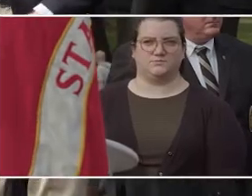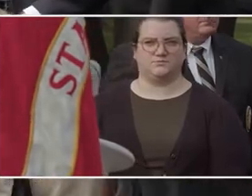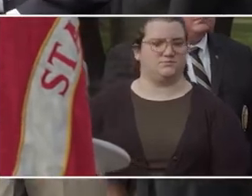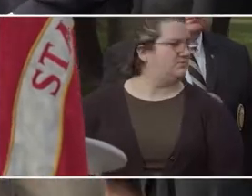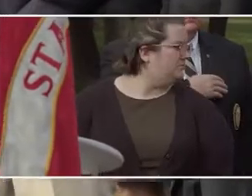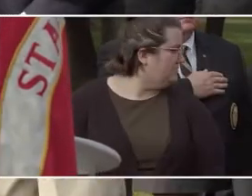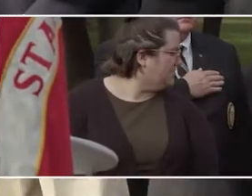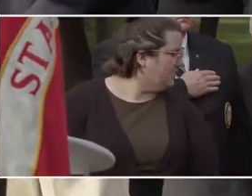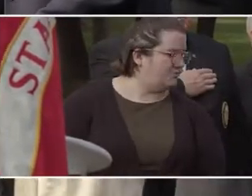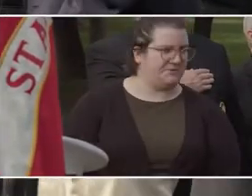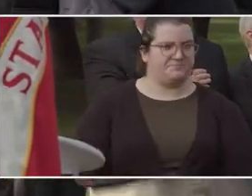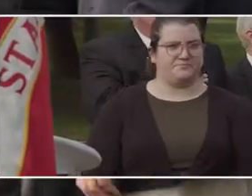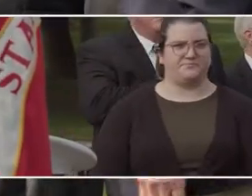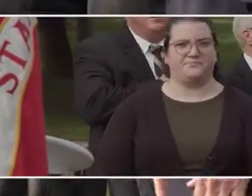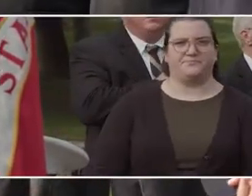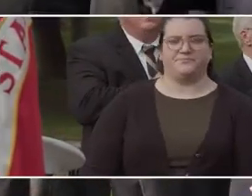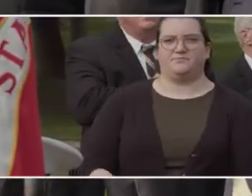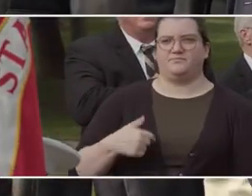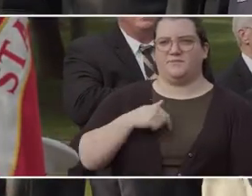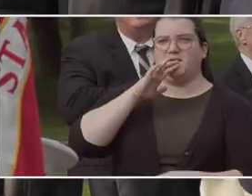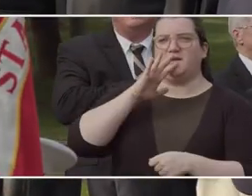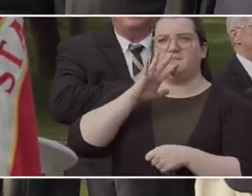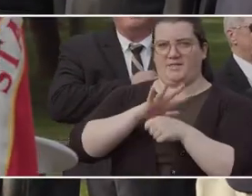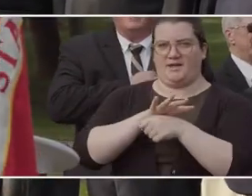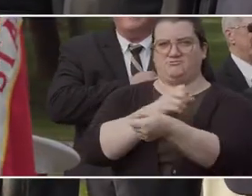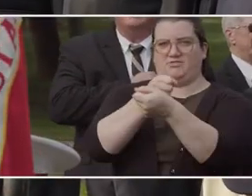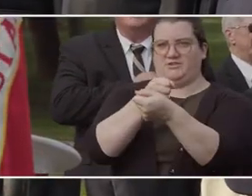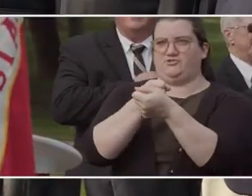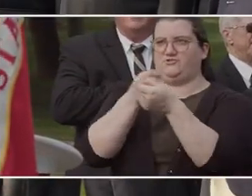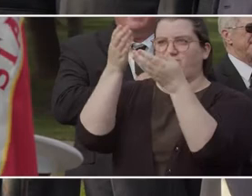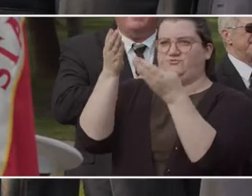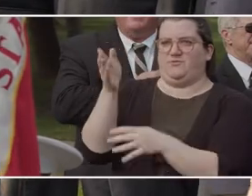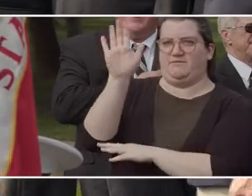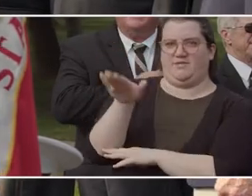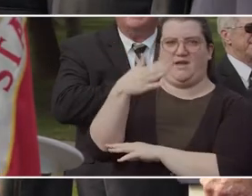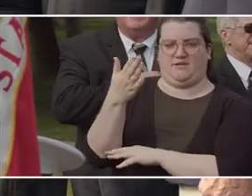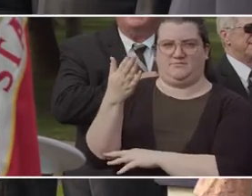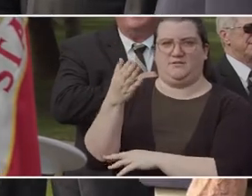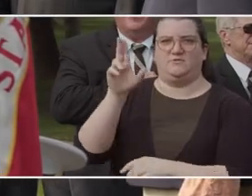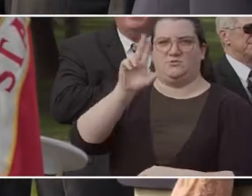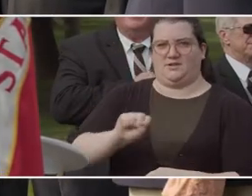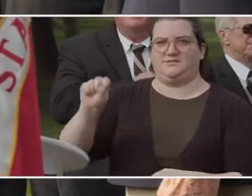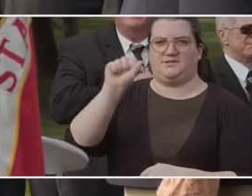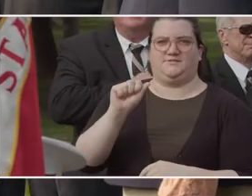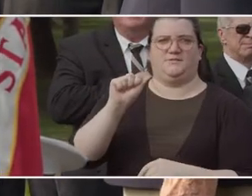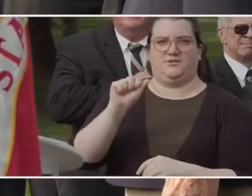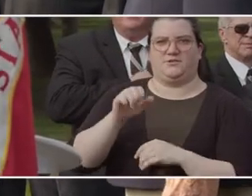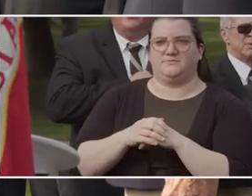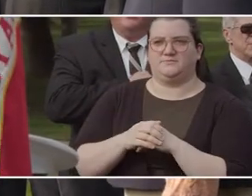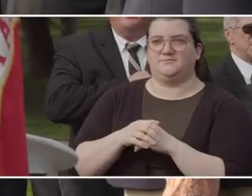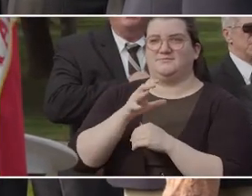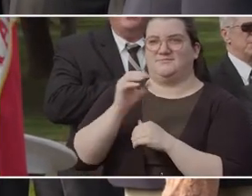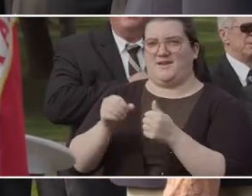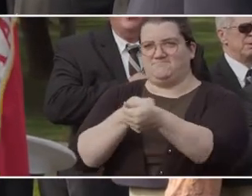I pledge allegiance to the flag of the United States of America, and